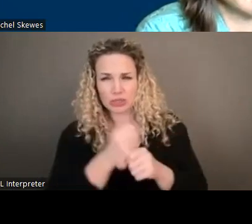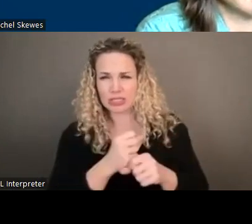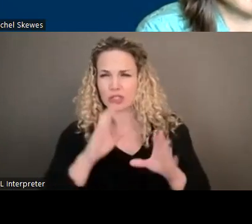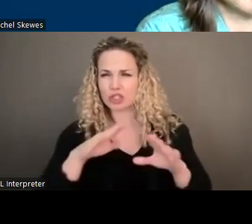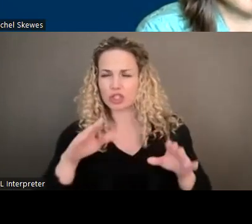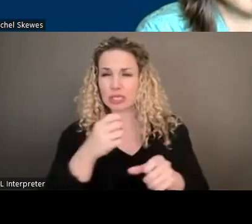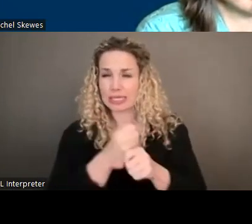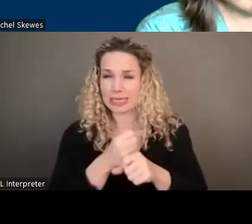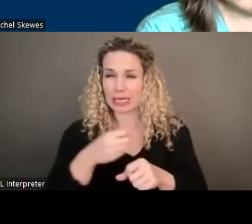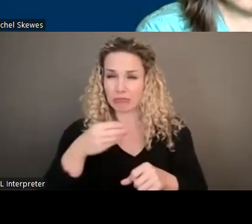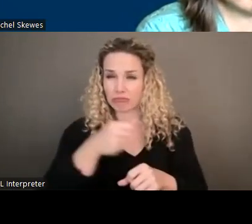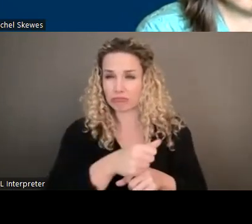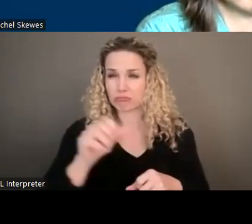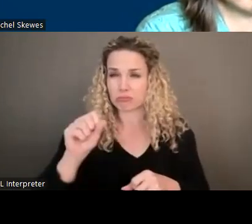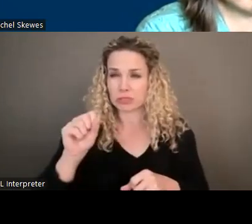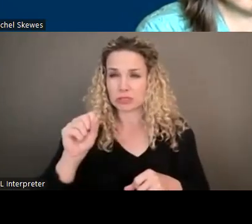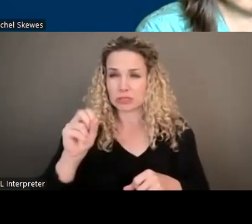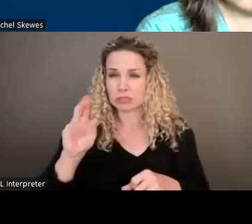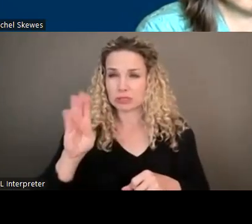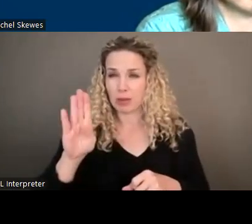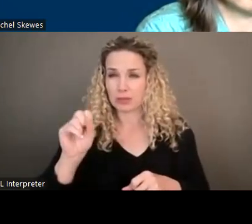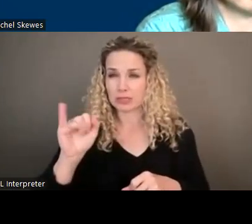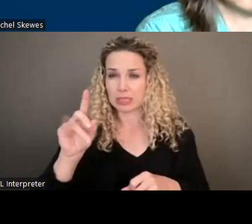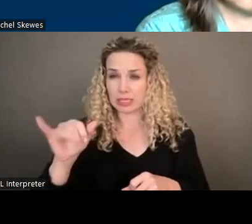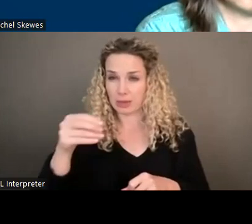cuida niños que le pagan por los subsidios?